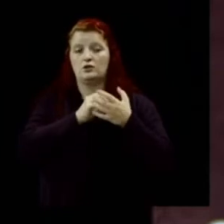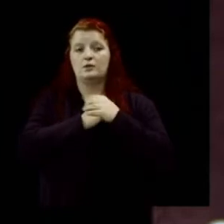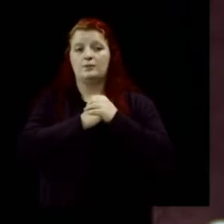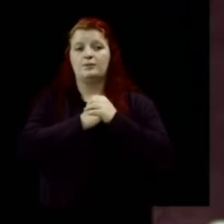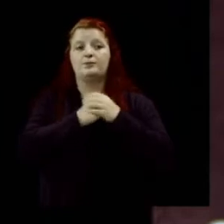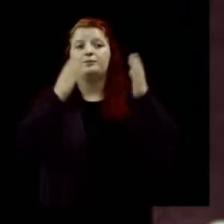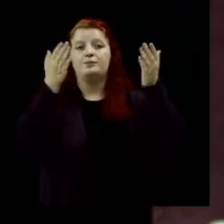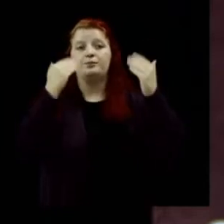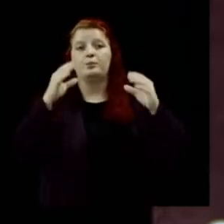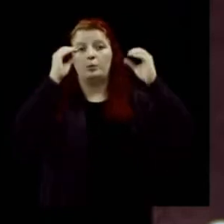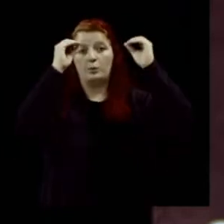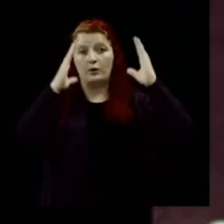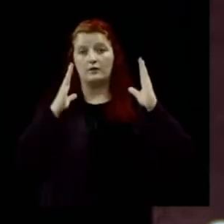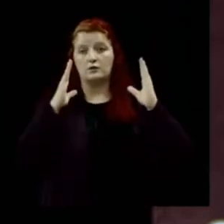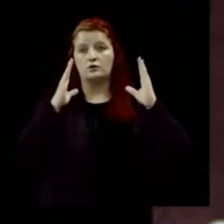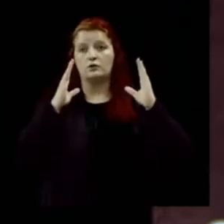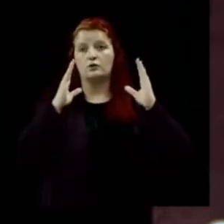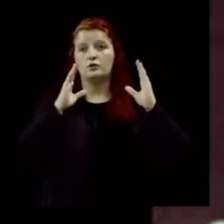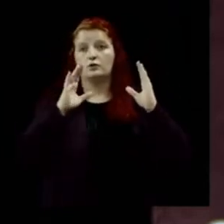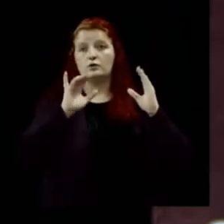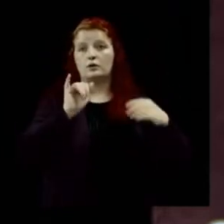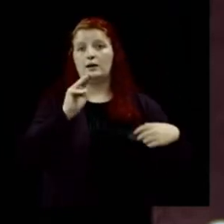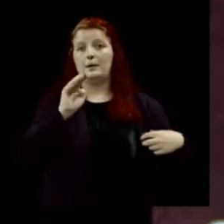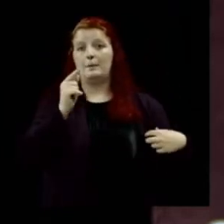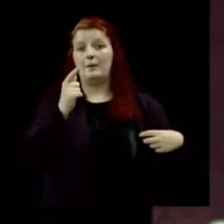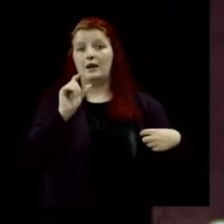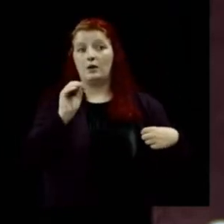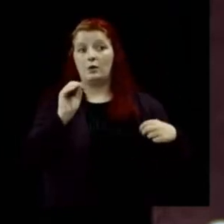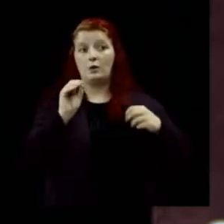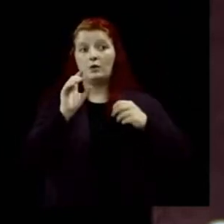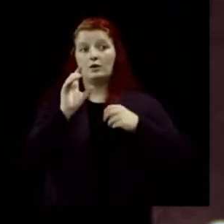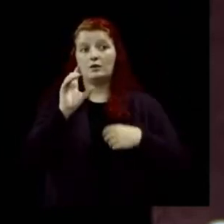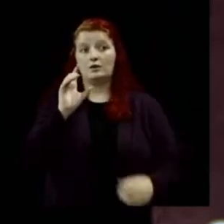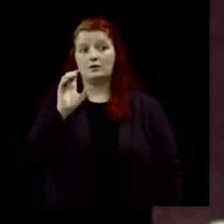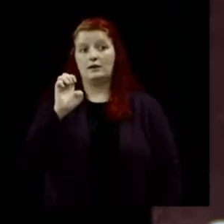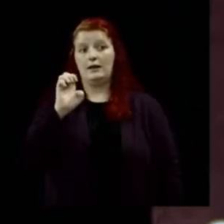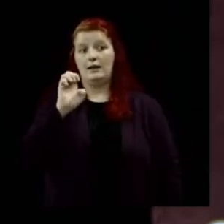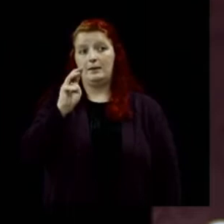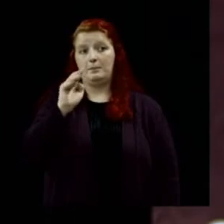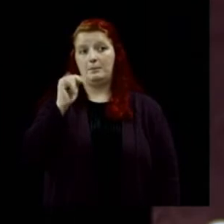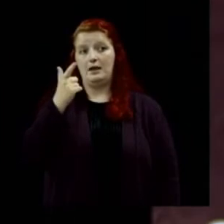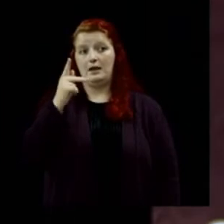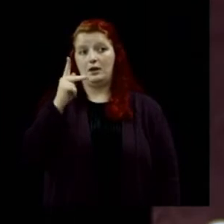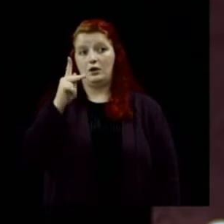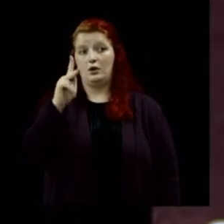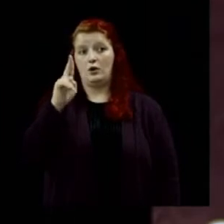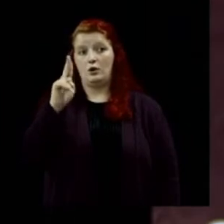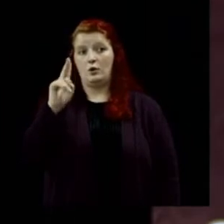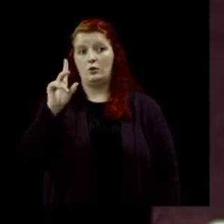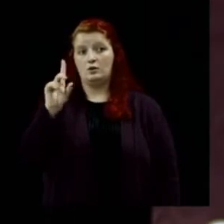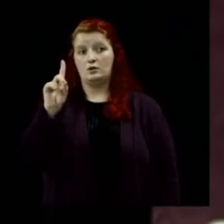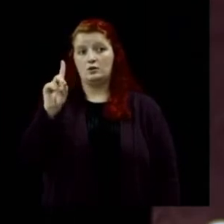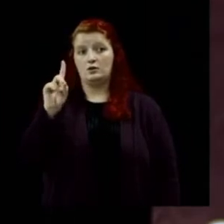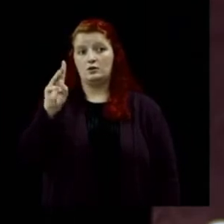and Professor Emeka Durigbo, Professor of Law at Thurgood Marshall School of Law.